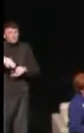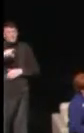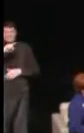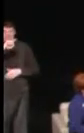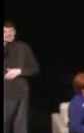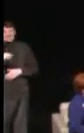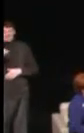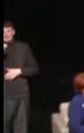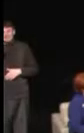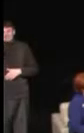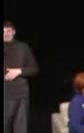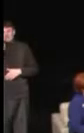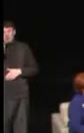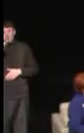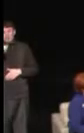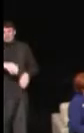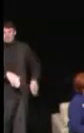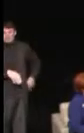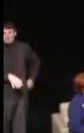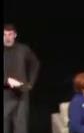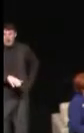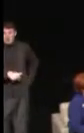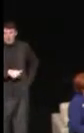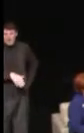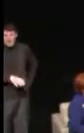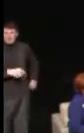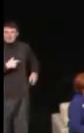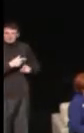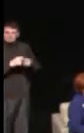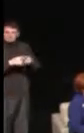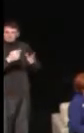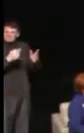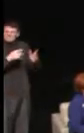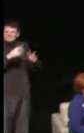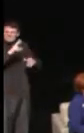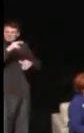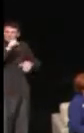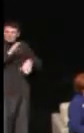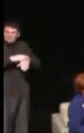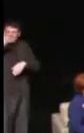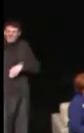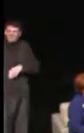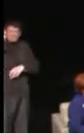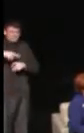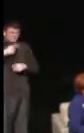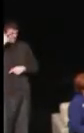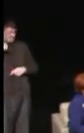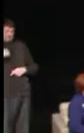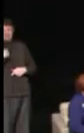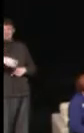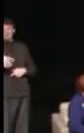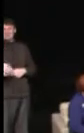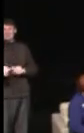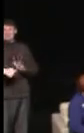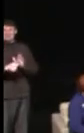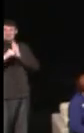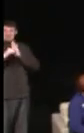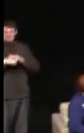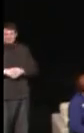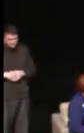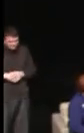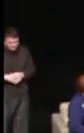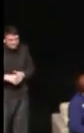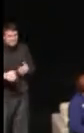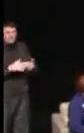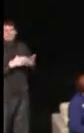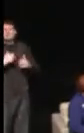I'm not sure that many museums can do an archaeological dig and get coverage in Zimbabwe, but that was pretty spectacular. We participated in